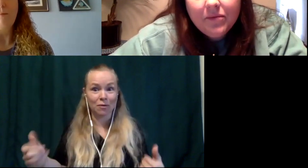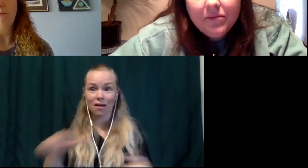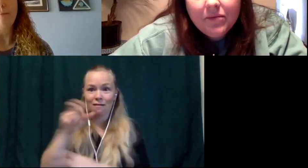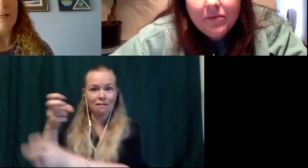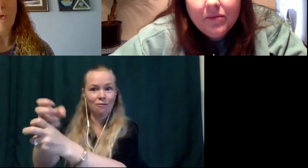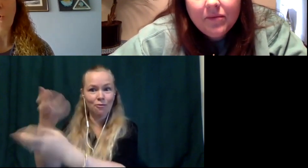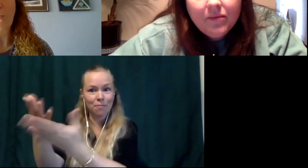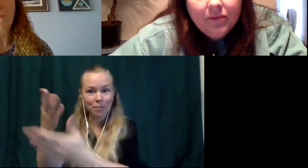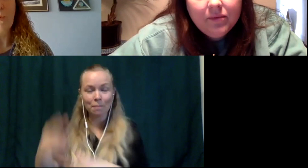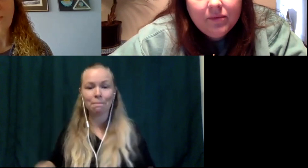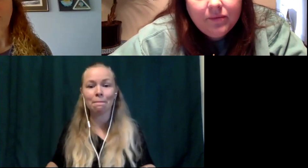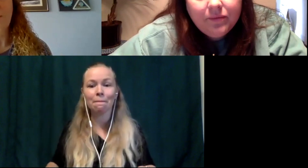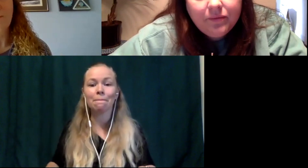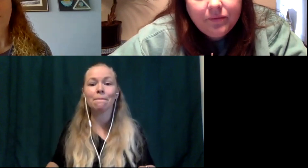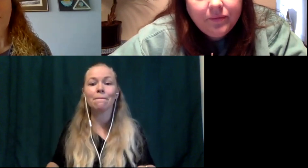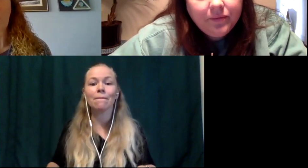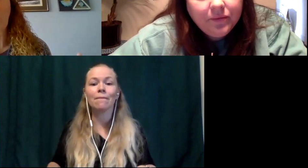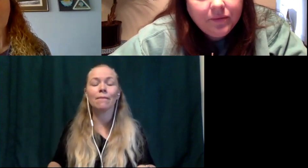And they didn't know